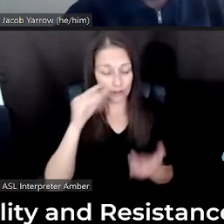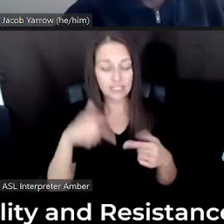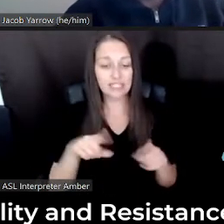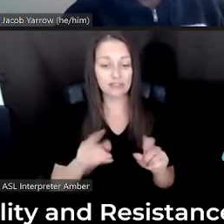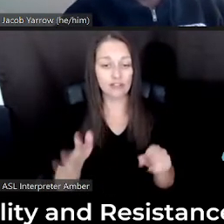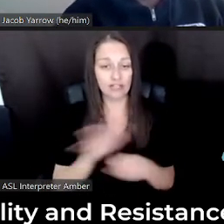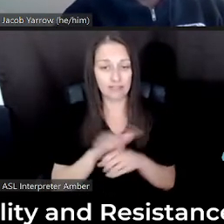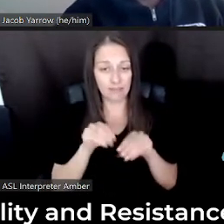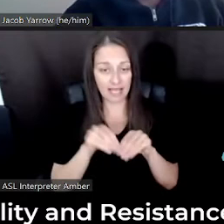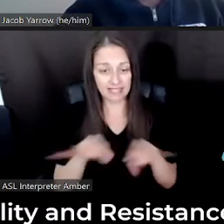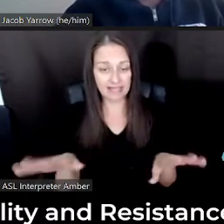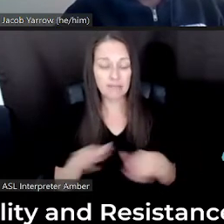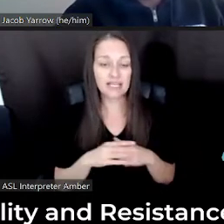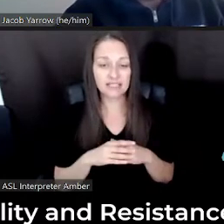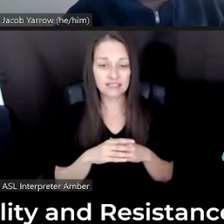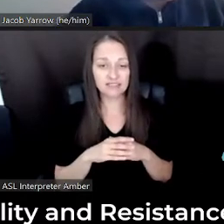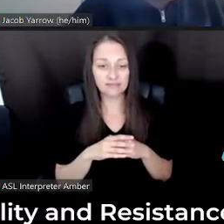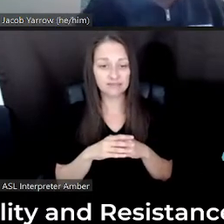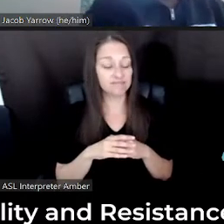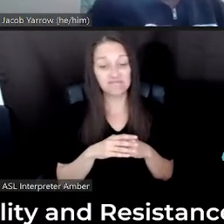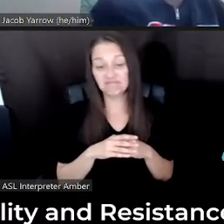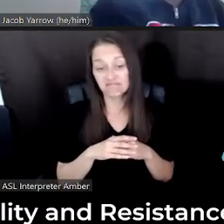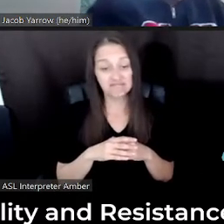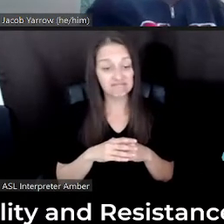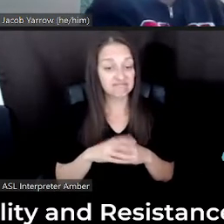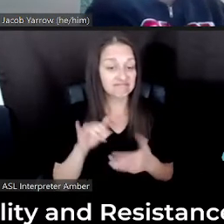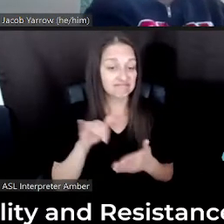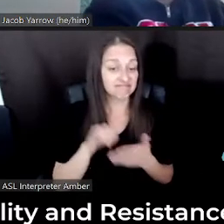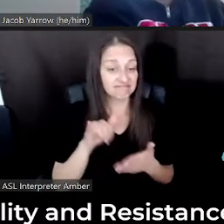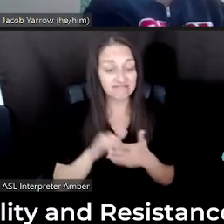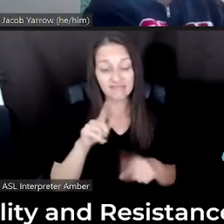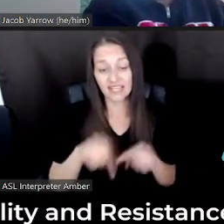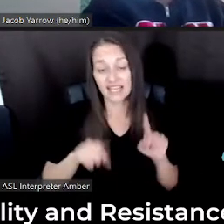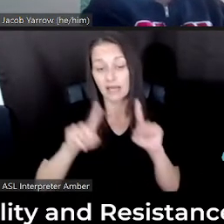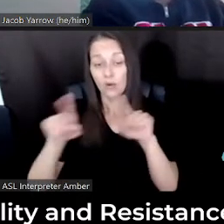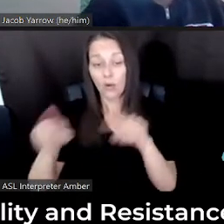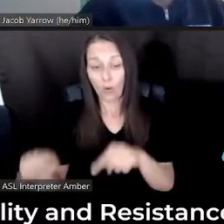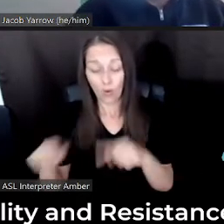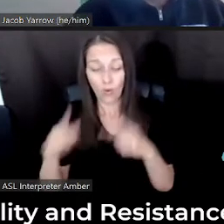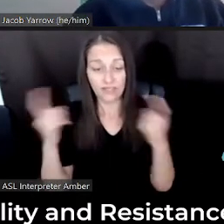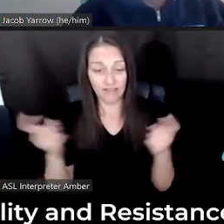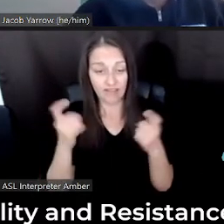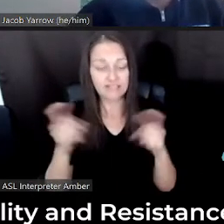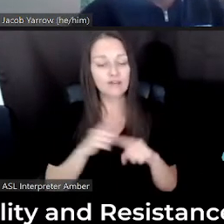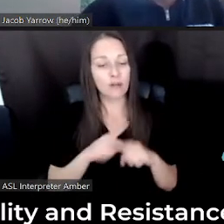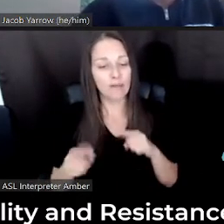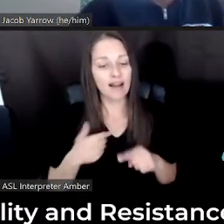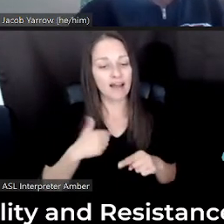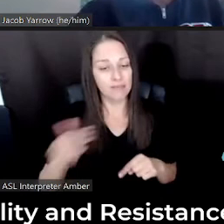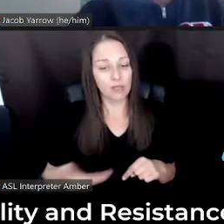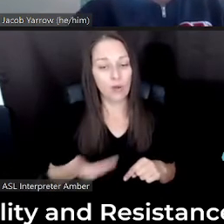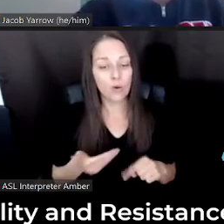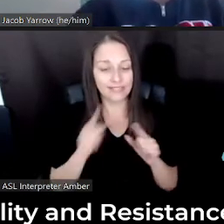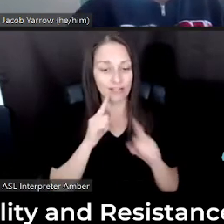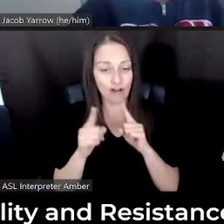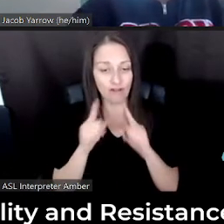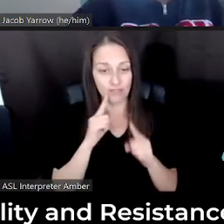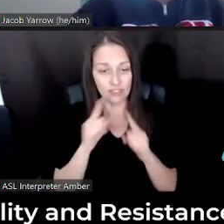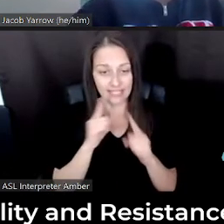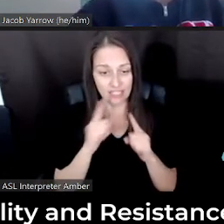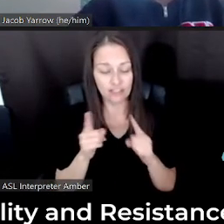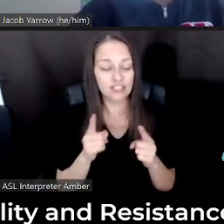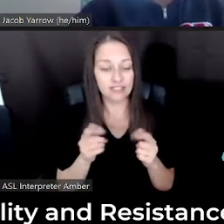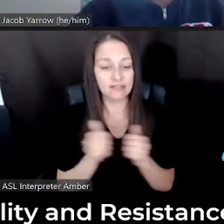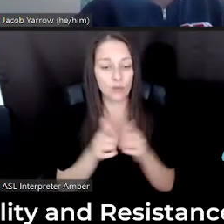where we haven't been able to go to festivals, but I've been hosting through CITD conversations between American and Polish